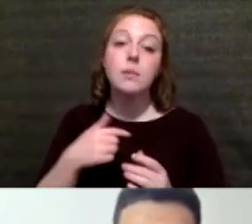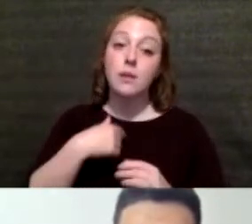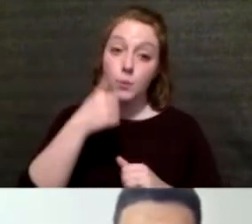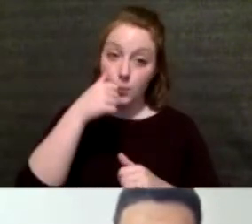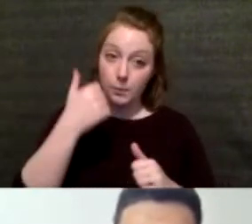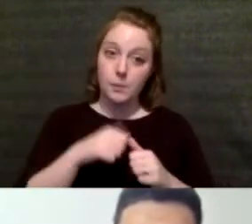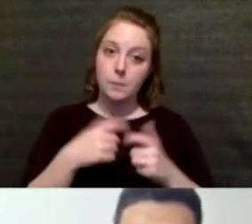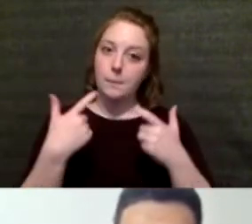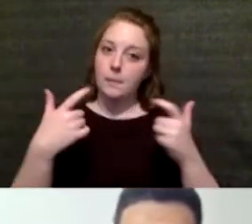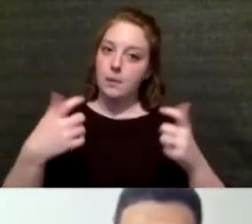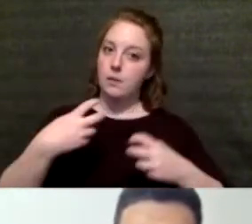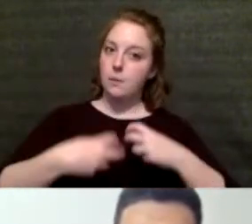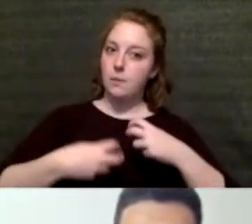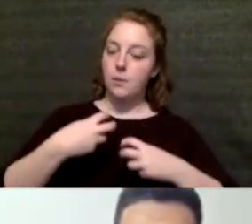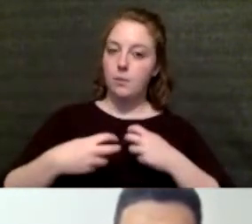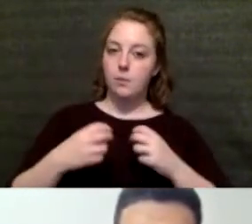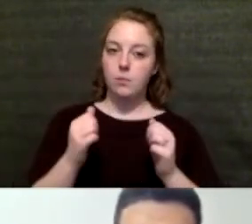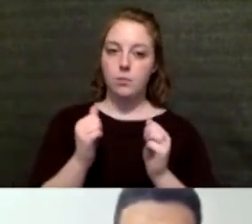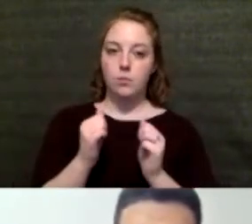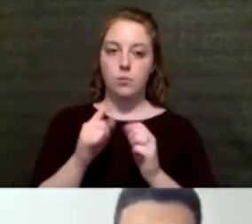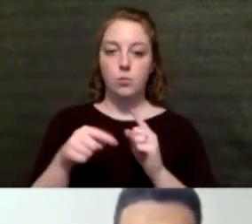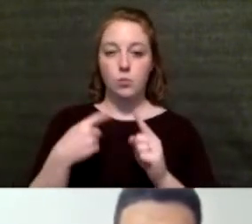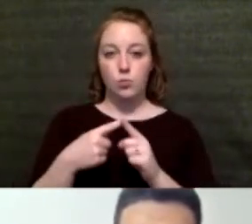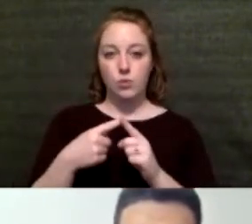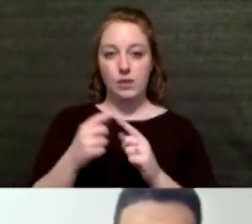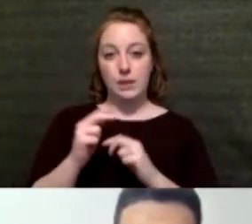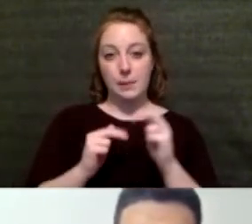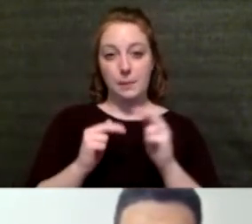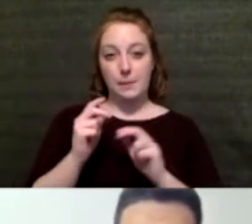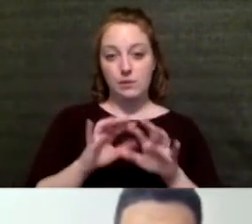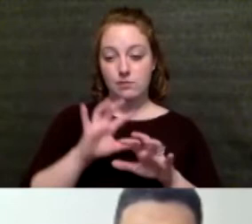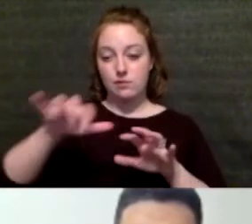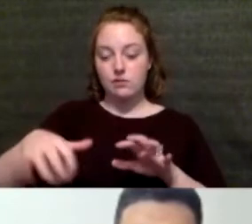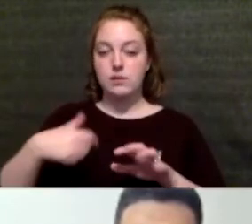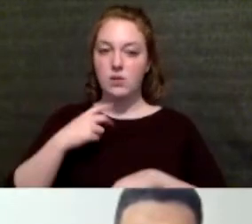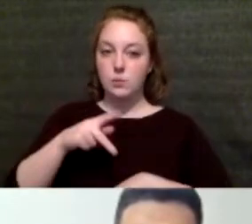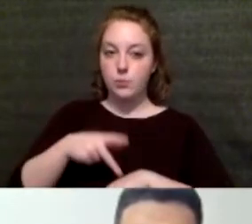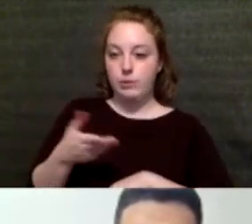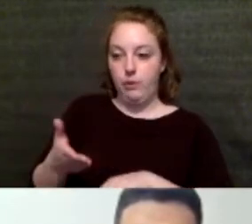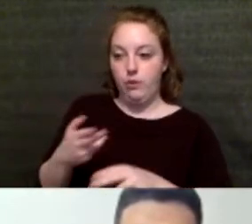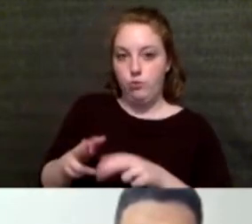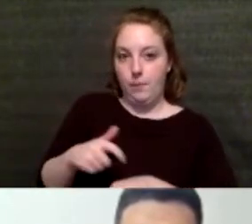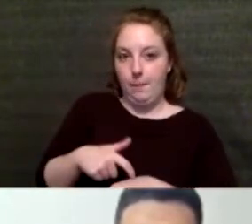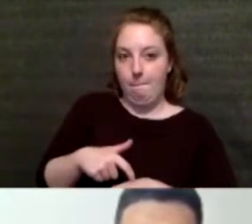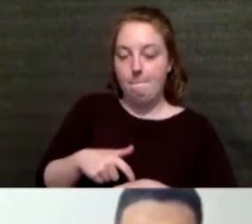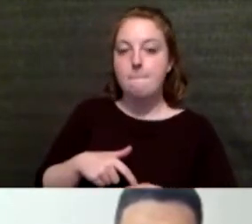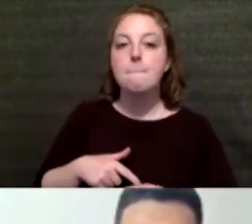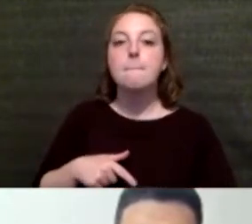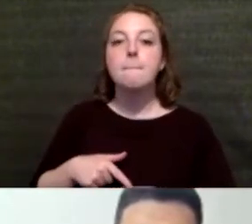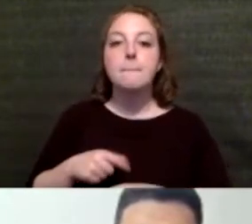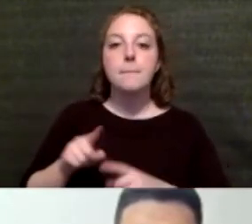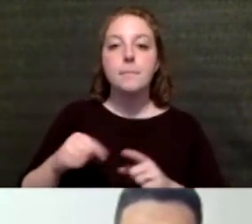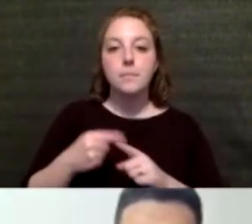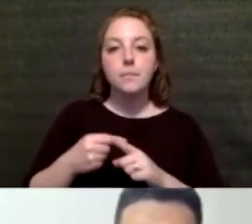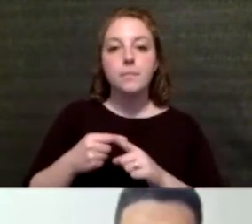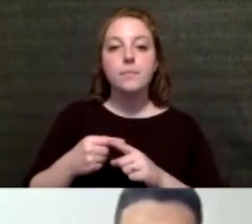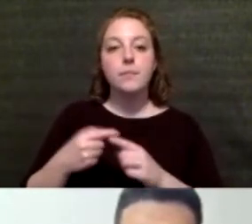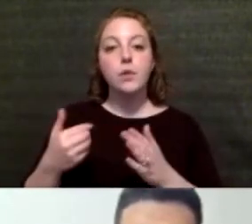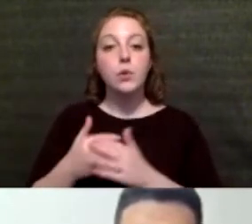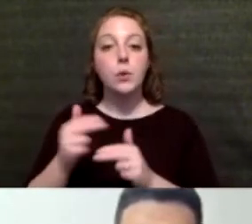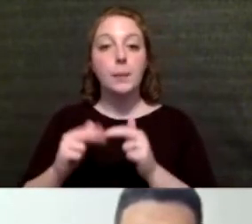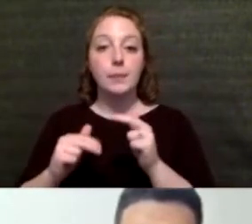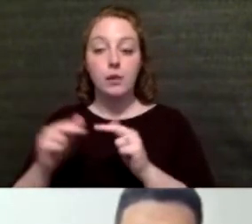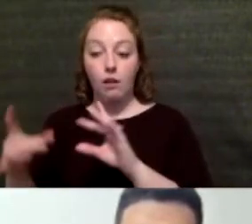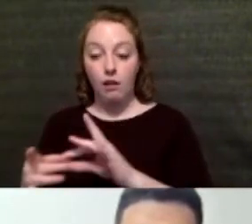issue with the, where the extension was built. Cause I was principal there for a while where the extension was built onto the